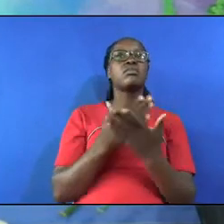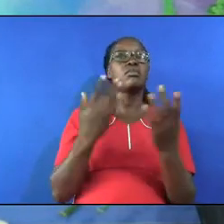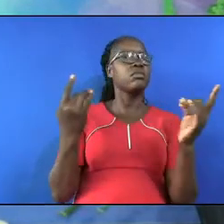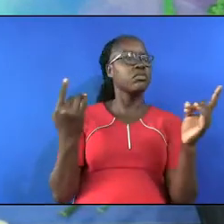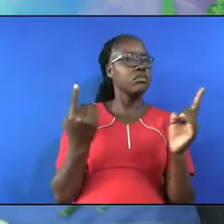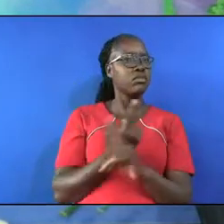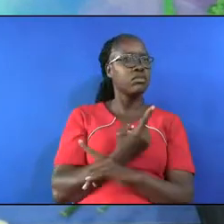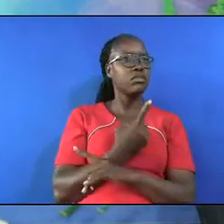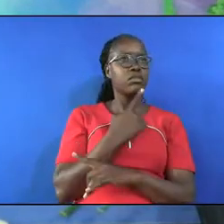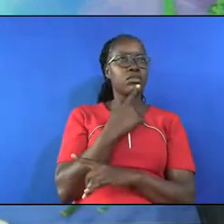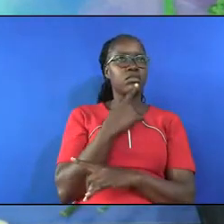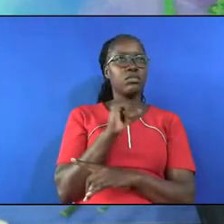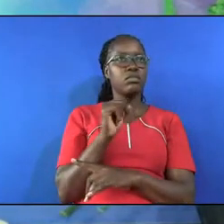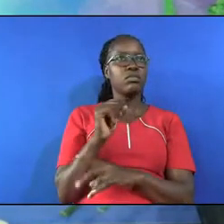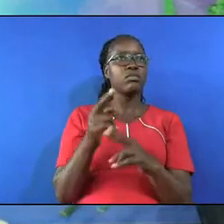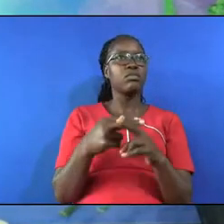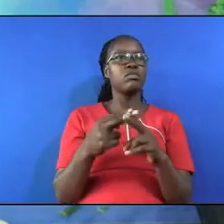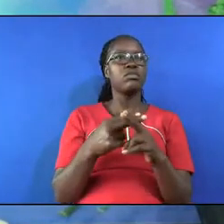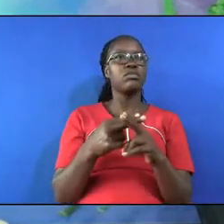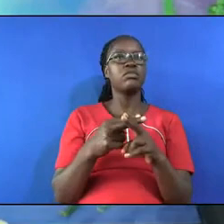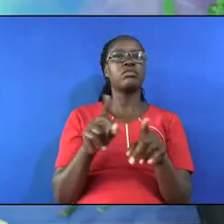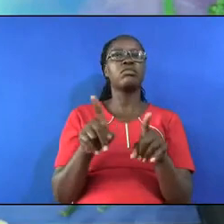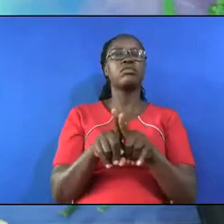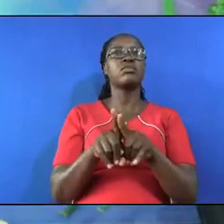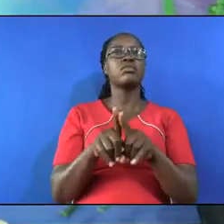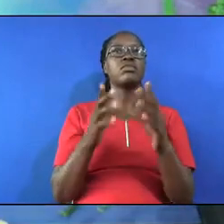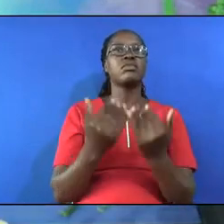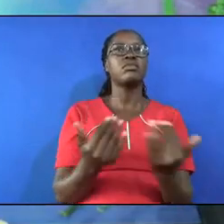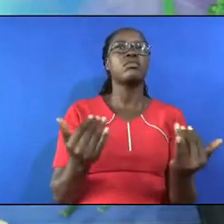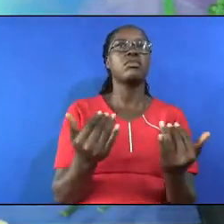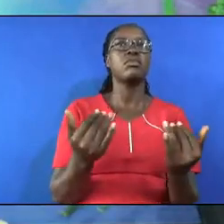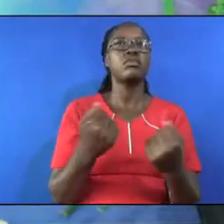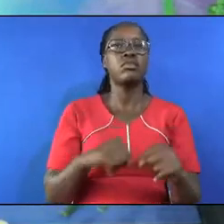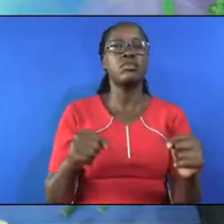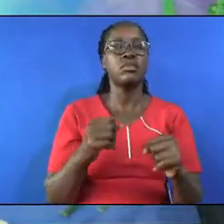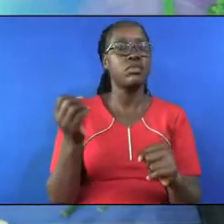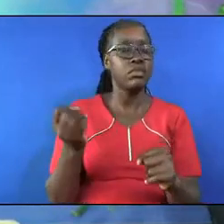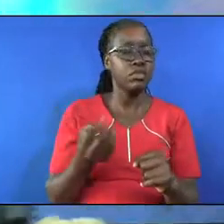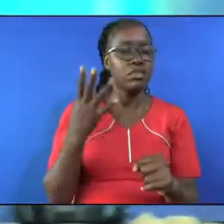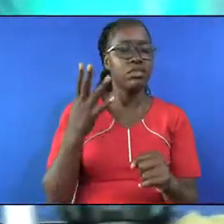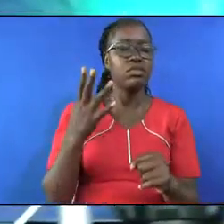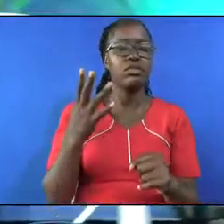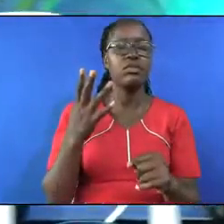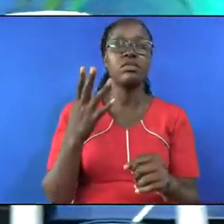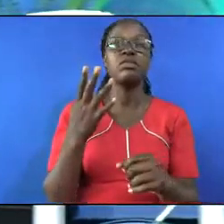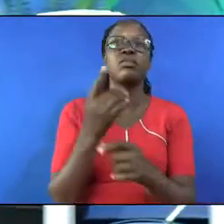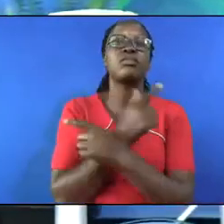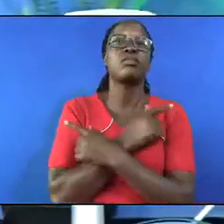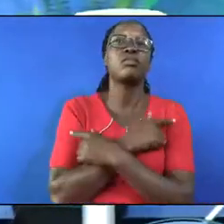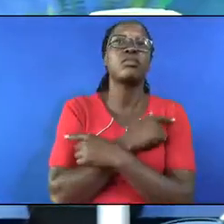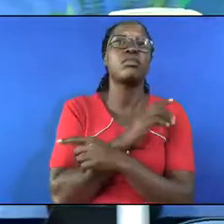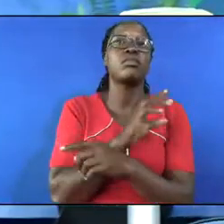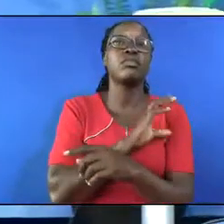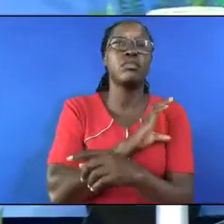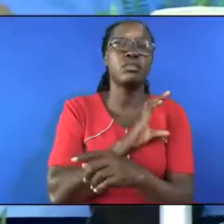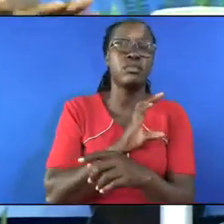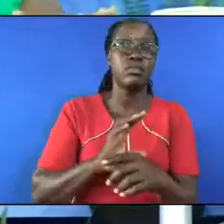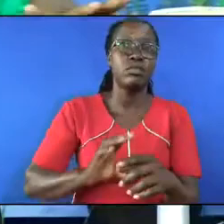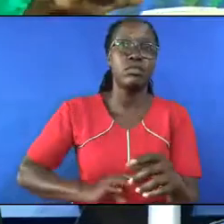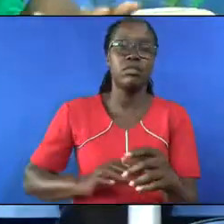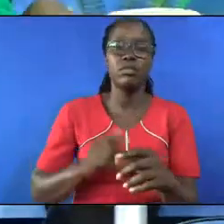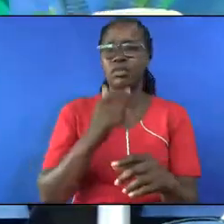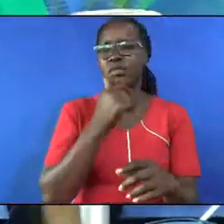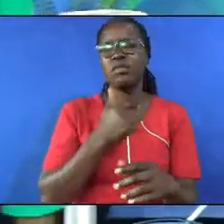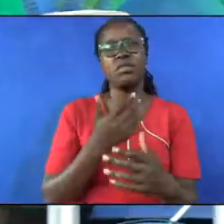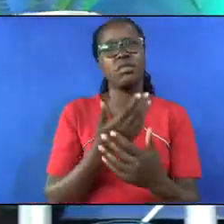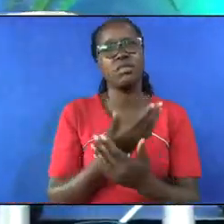different. And so as soon as our children are able to understand the love of Christ, I know there's an age